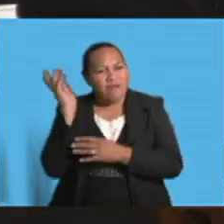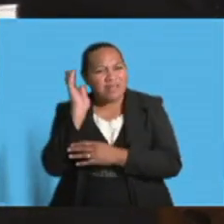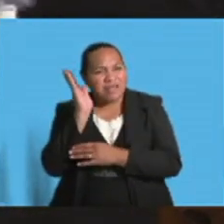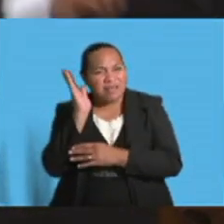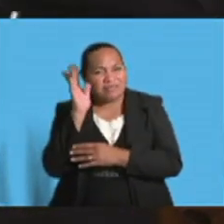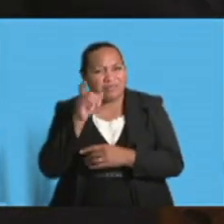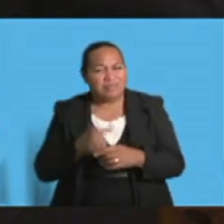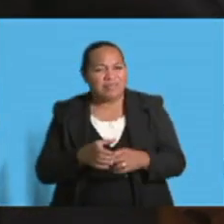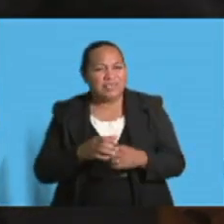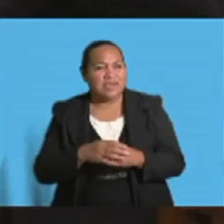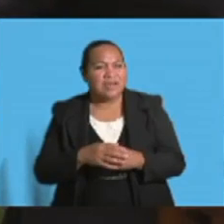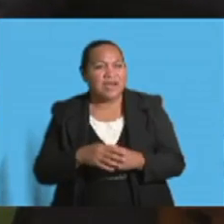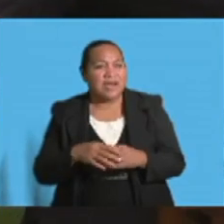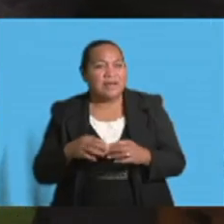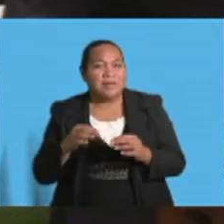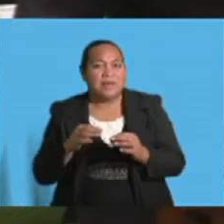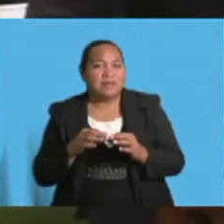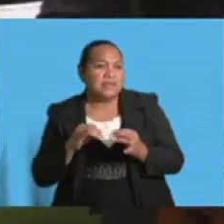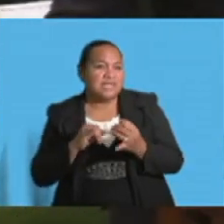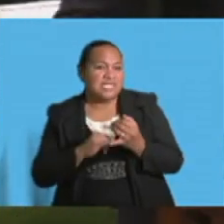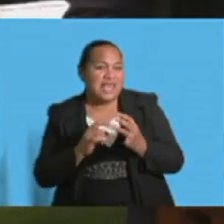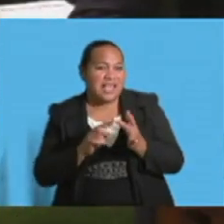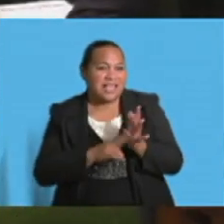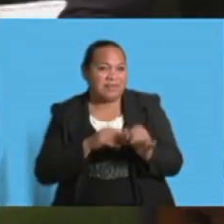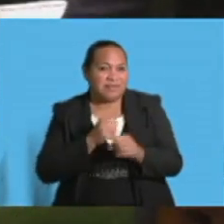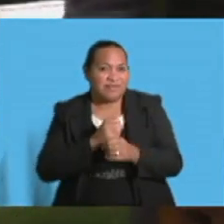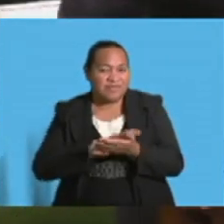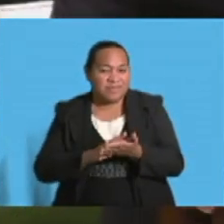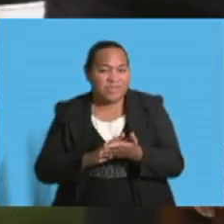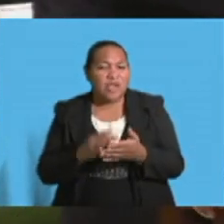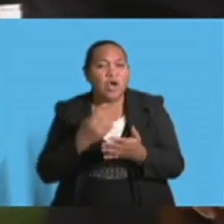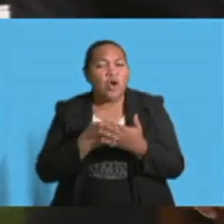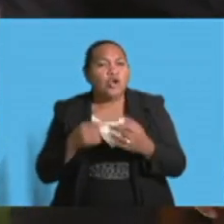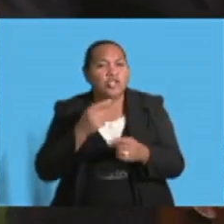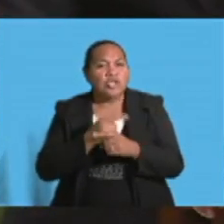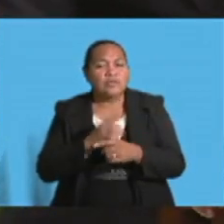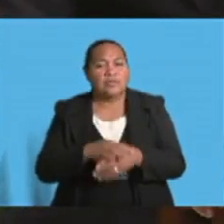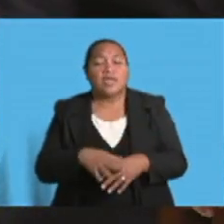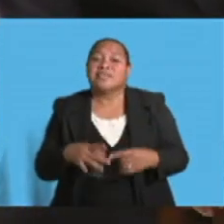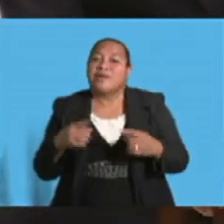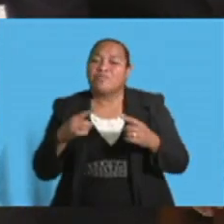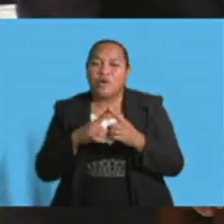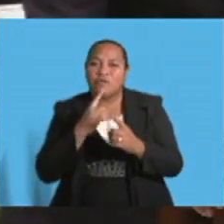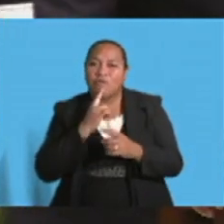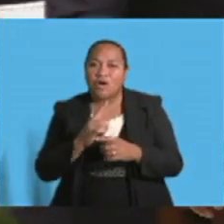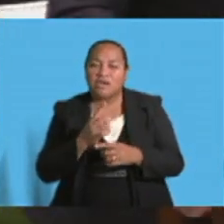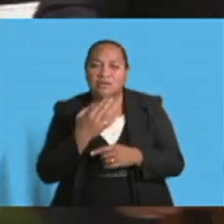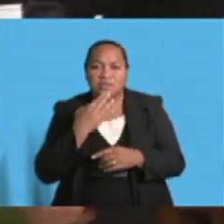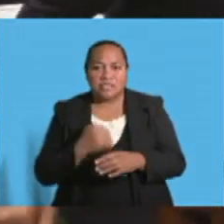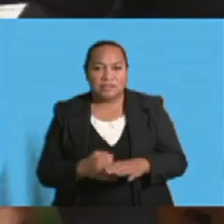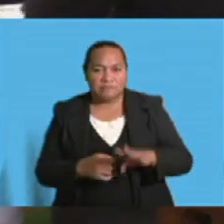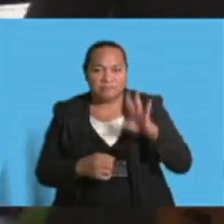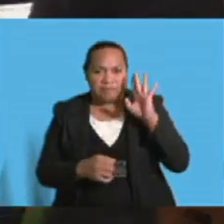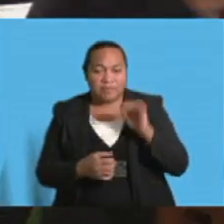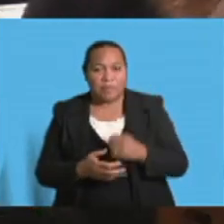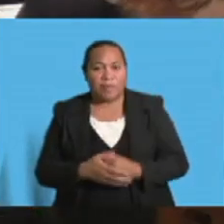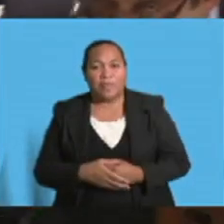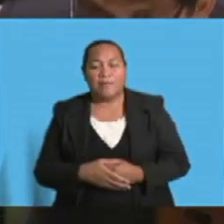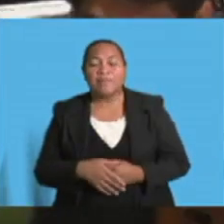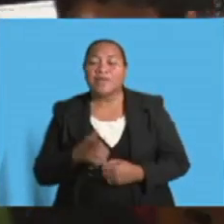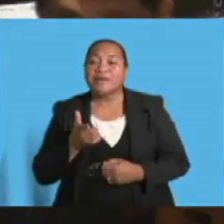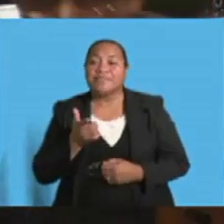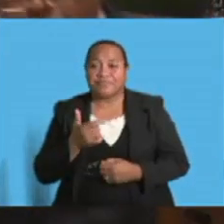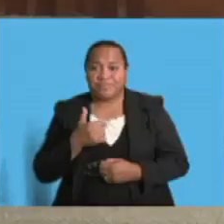about Brisbane. Madam Speaker, why? Madam Speaker, point of order again, Madam Speaker. Let